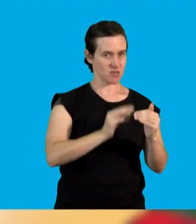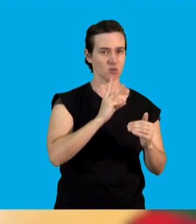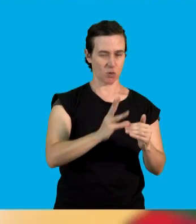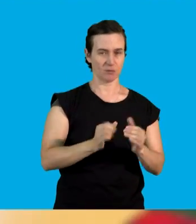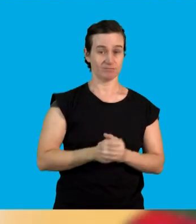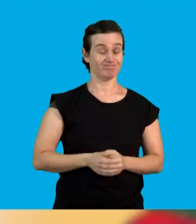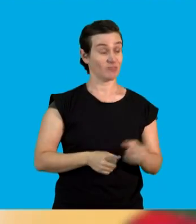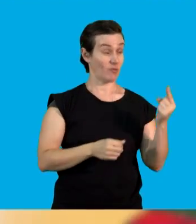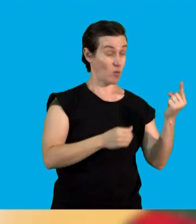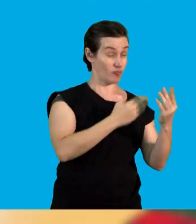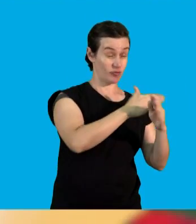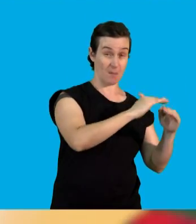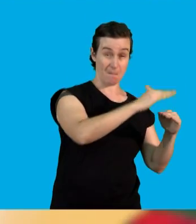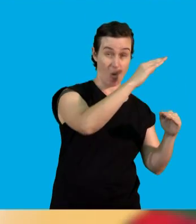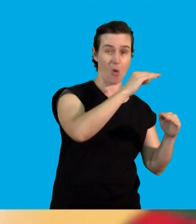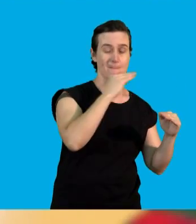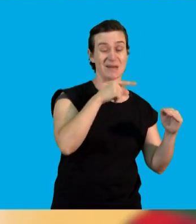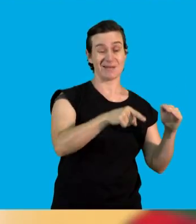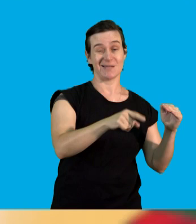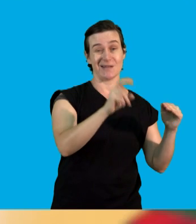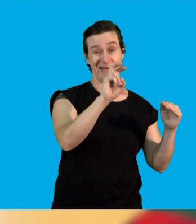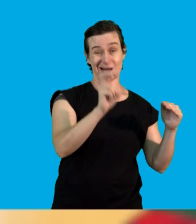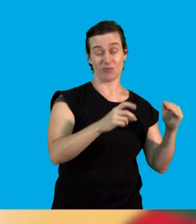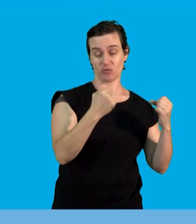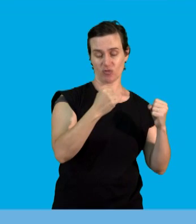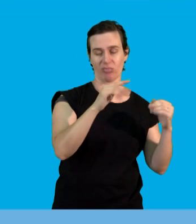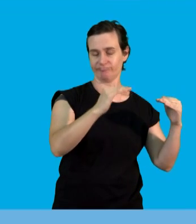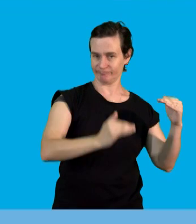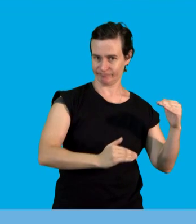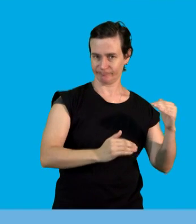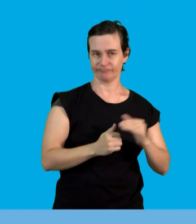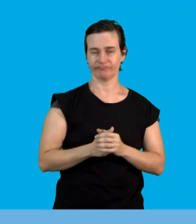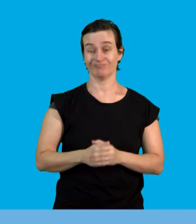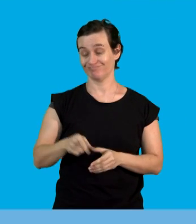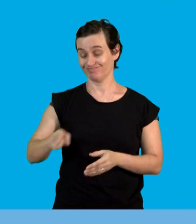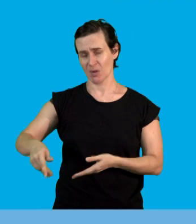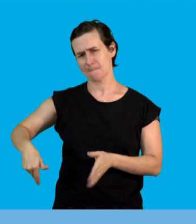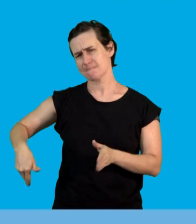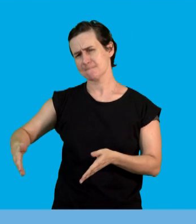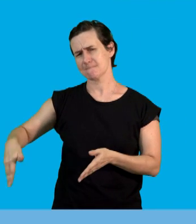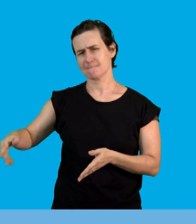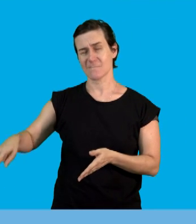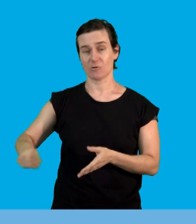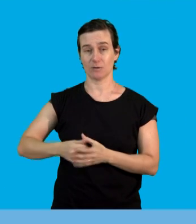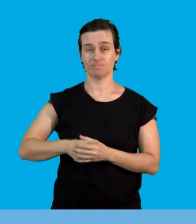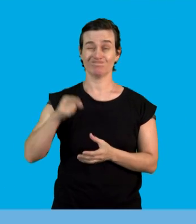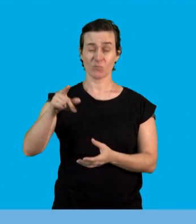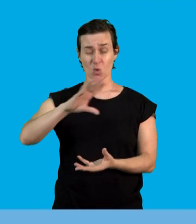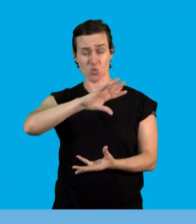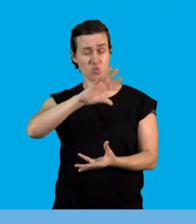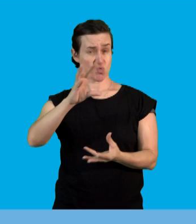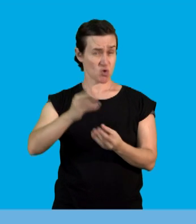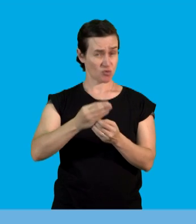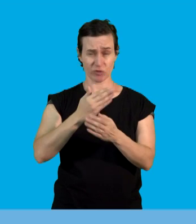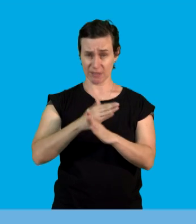current, that when one increases, the other one is going to decrease. So in parallel, now looking at the total resistance and